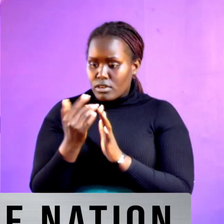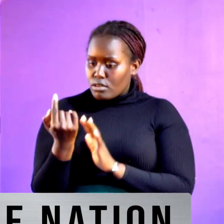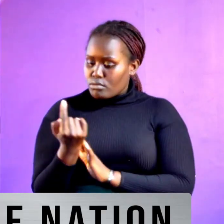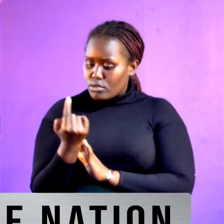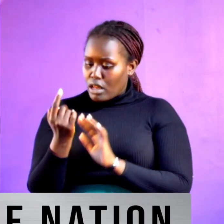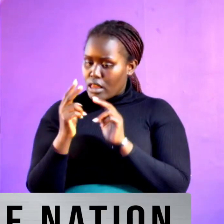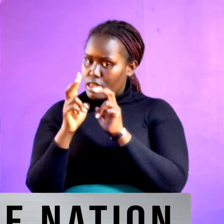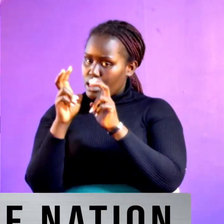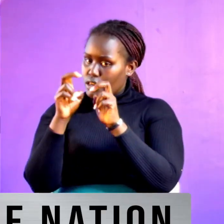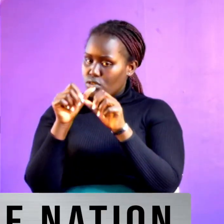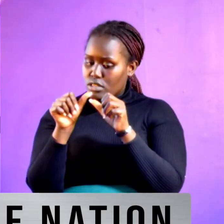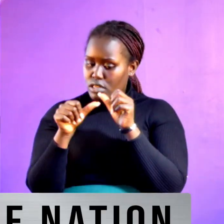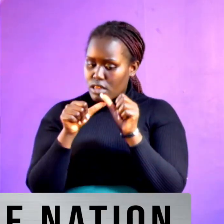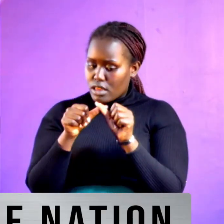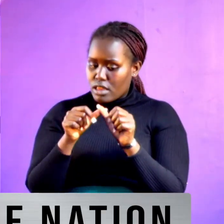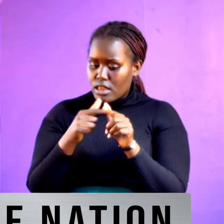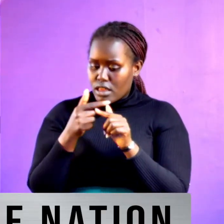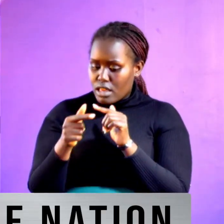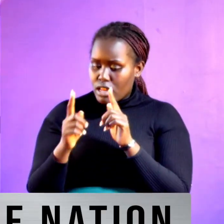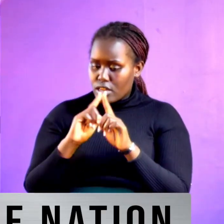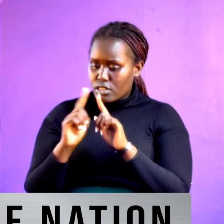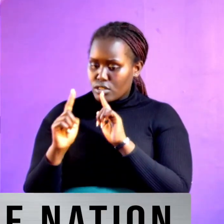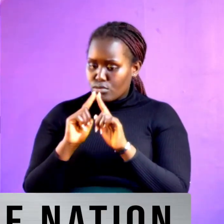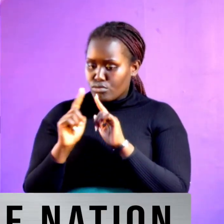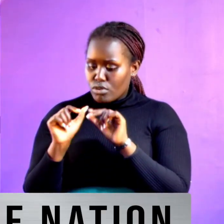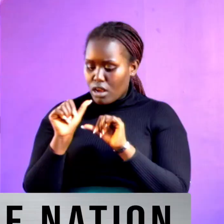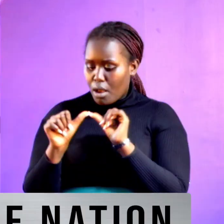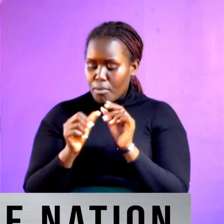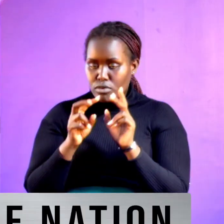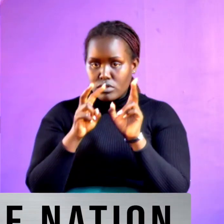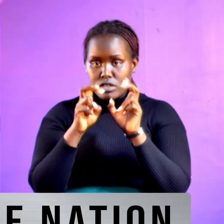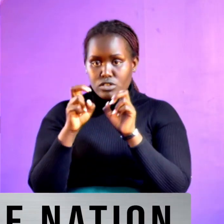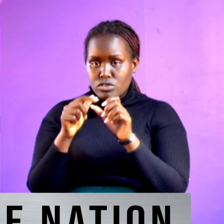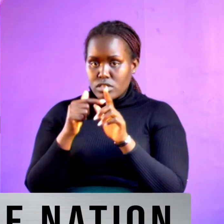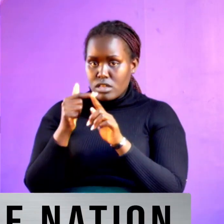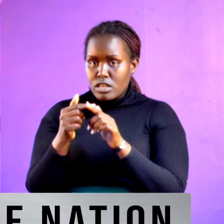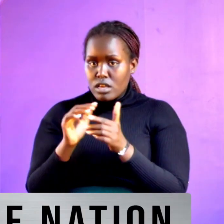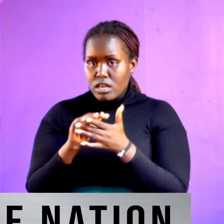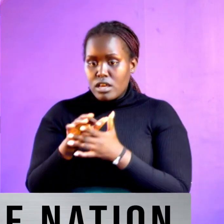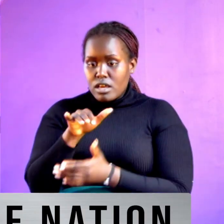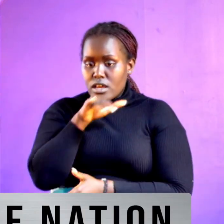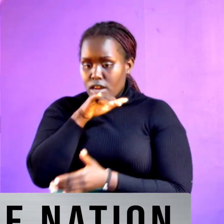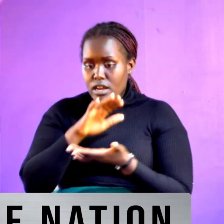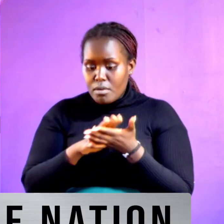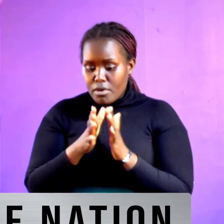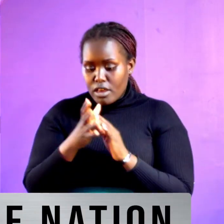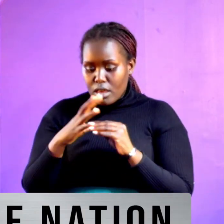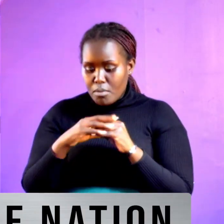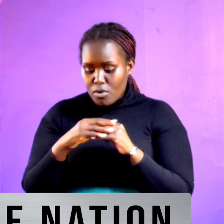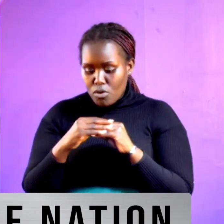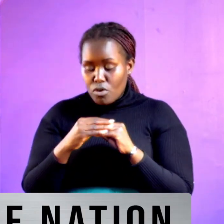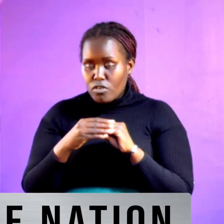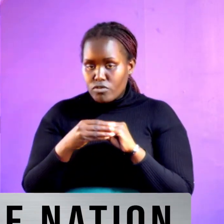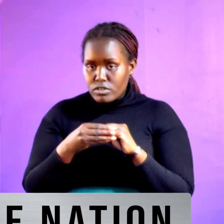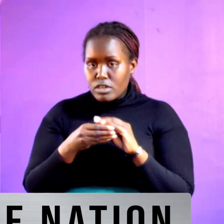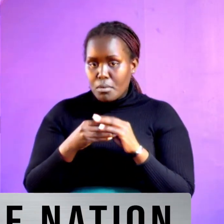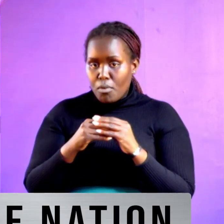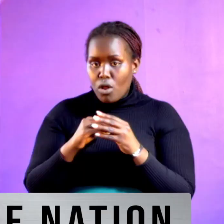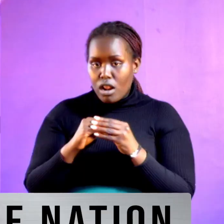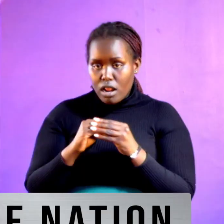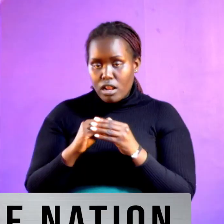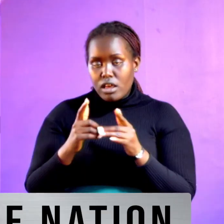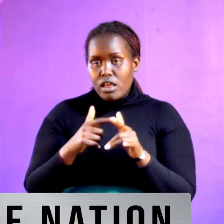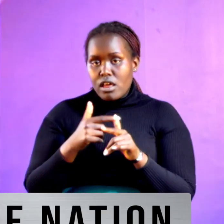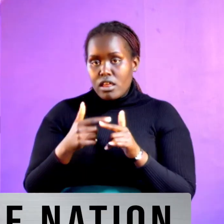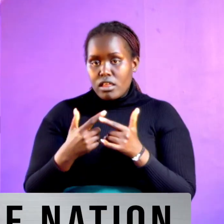about their own interests. Because I think after then, Raila became comfortable because his interests were solved, and then